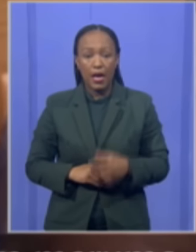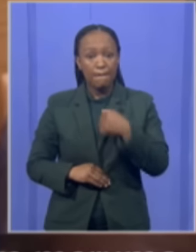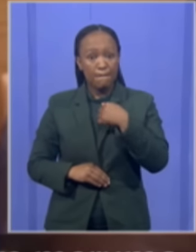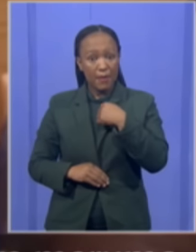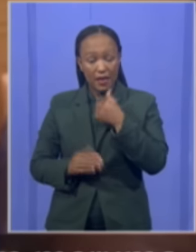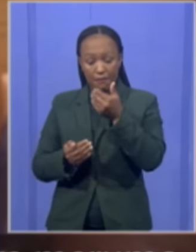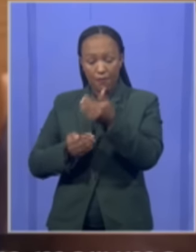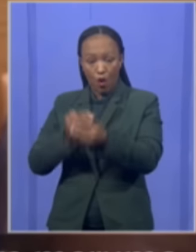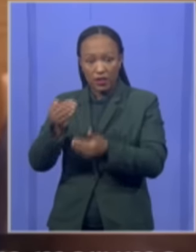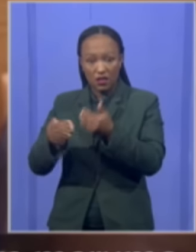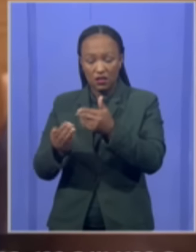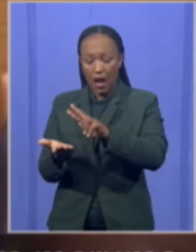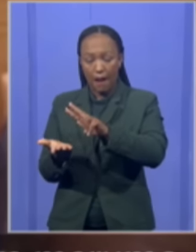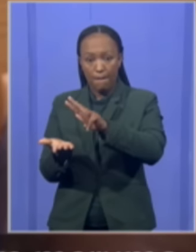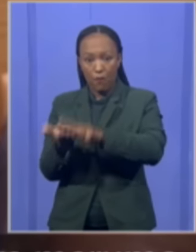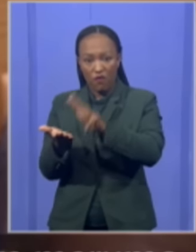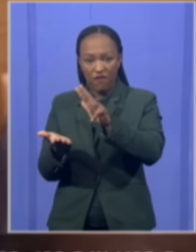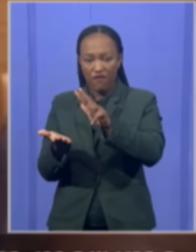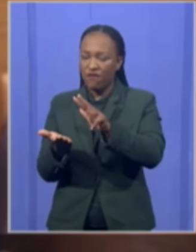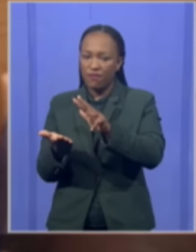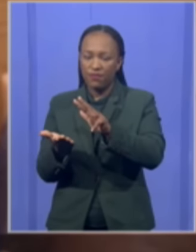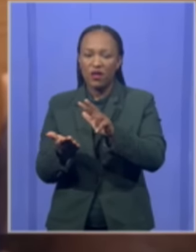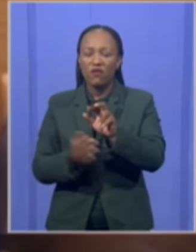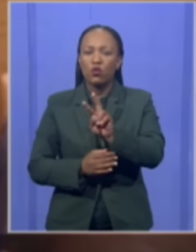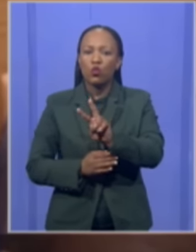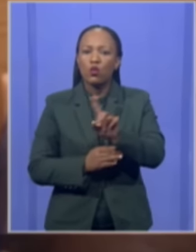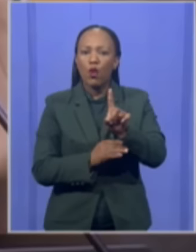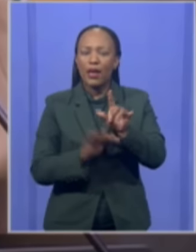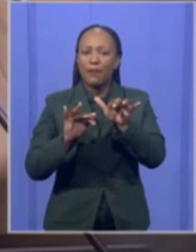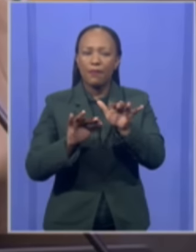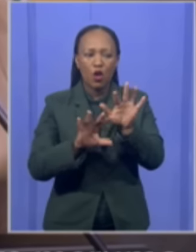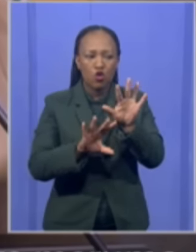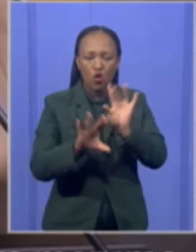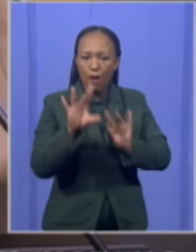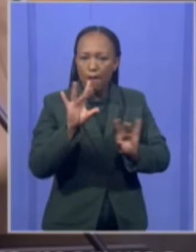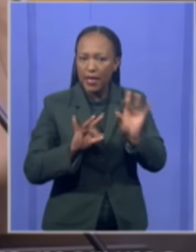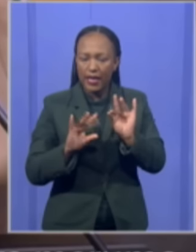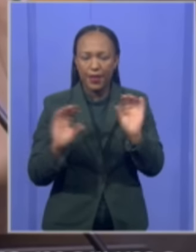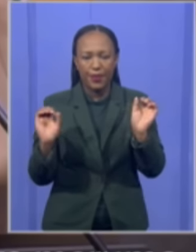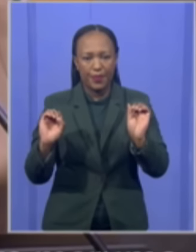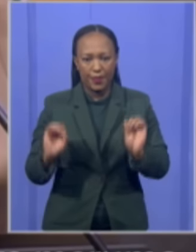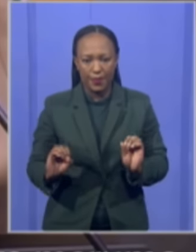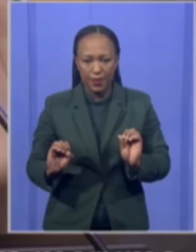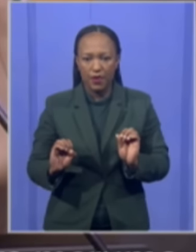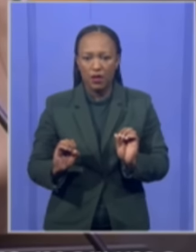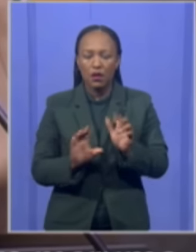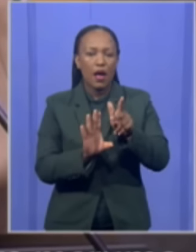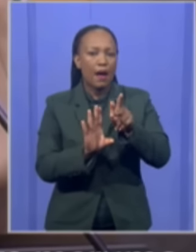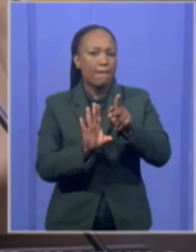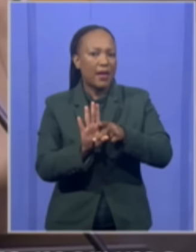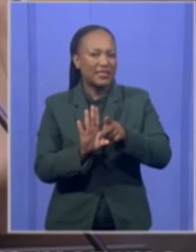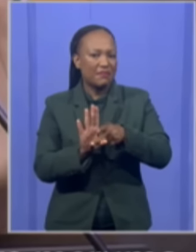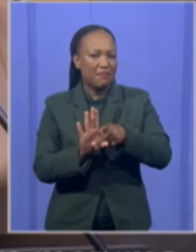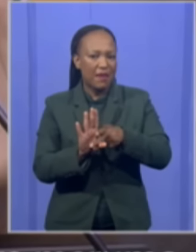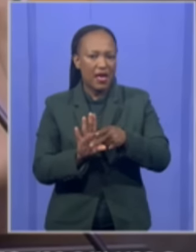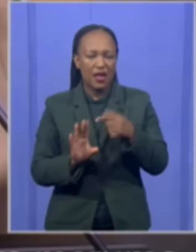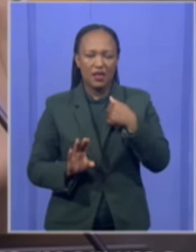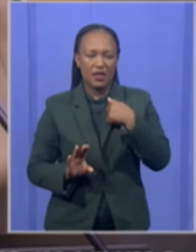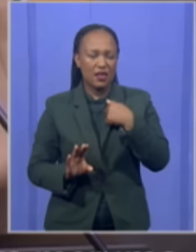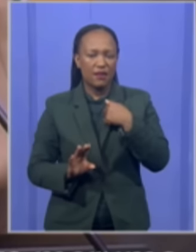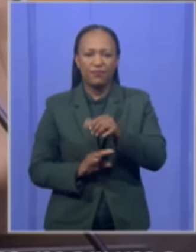process of the 21 nominees. I did not participate in the selection and recommendation of